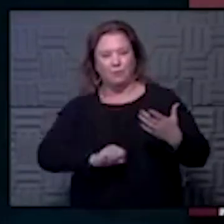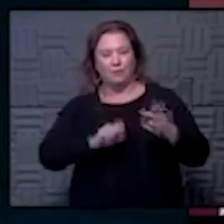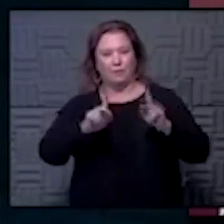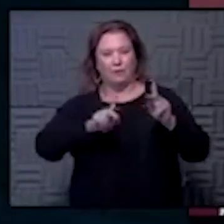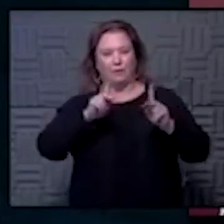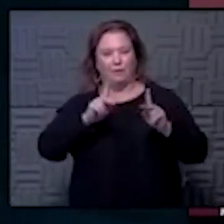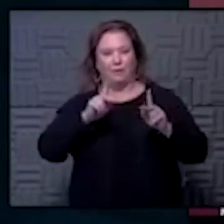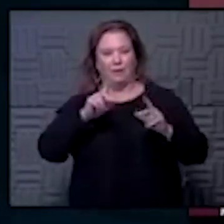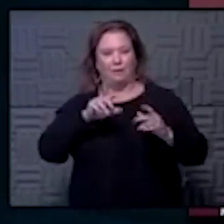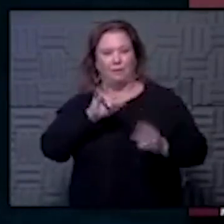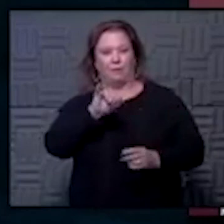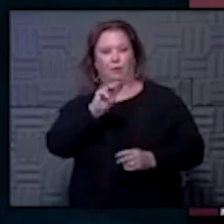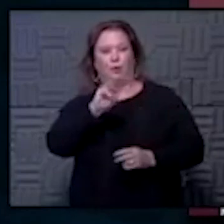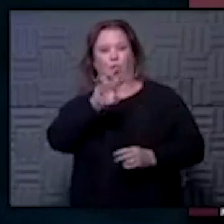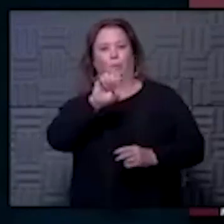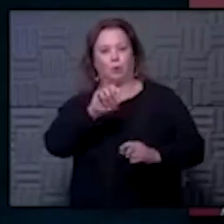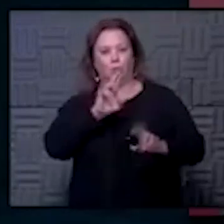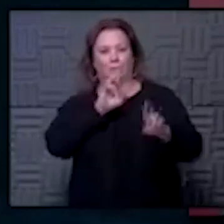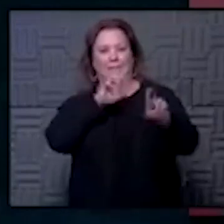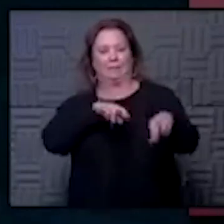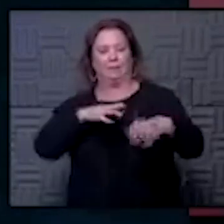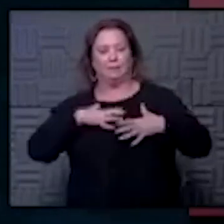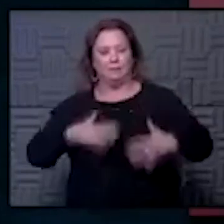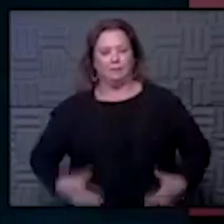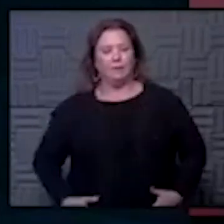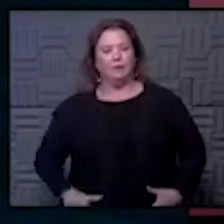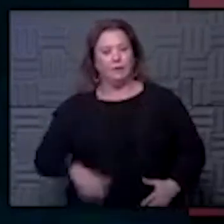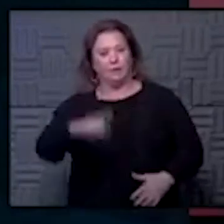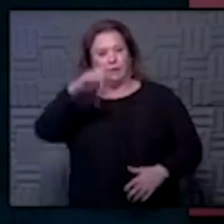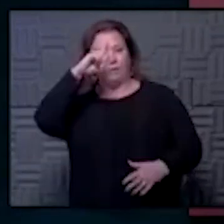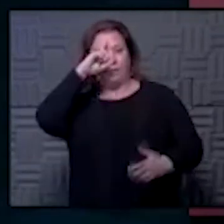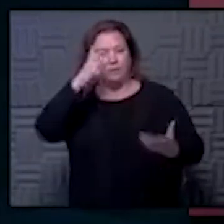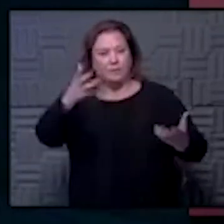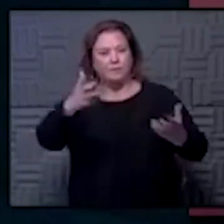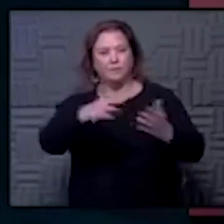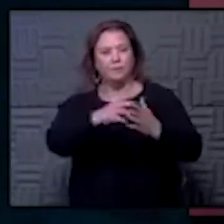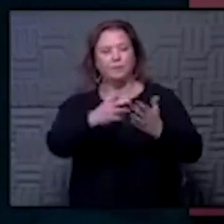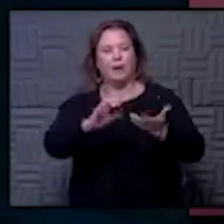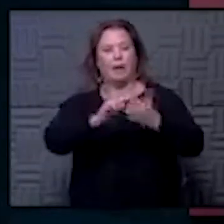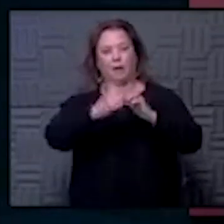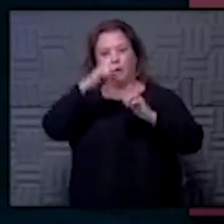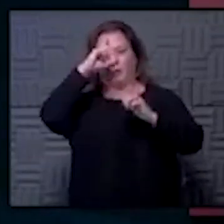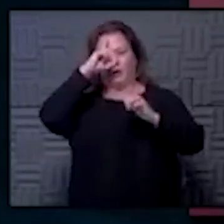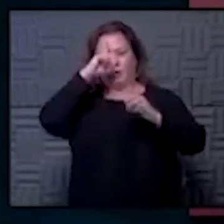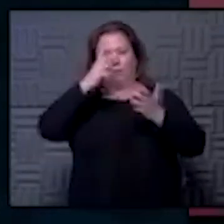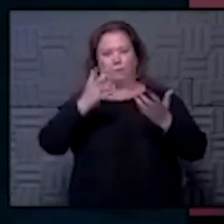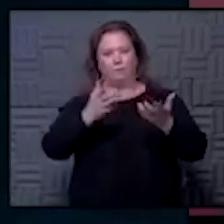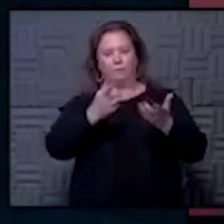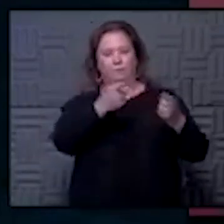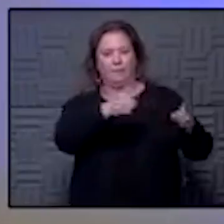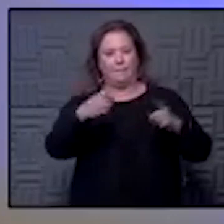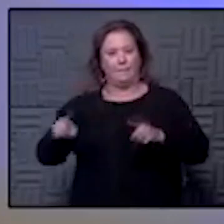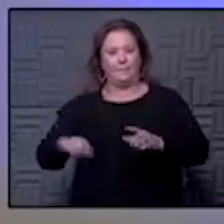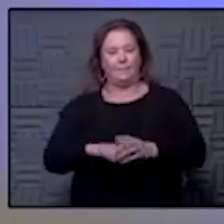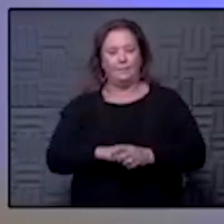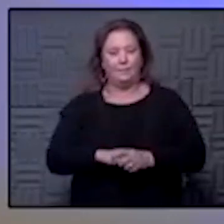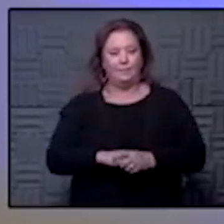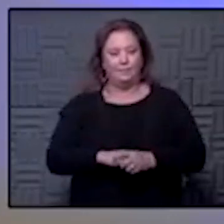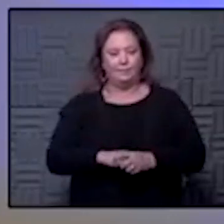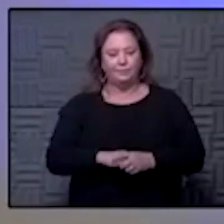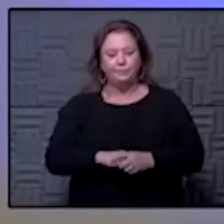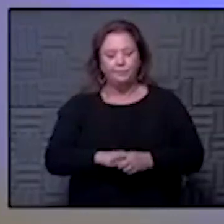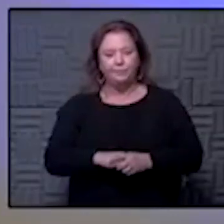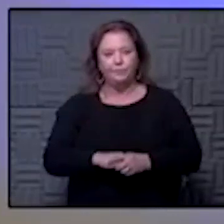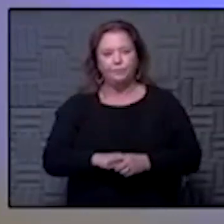what I would say, or how the immune response. So thoughts, Mario, from that standpoint? How do you think that things are shaping up?